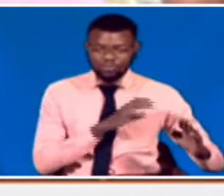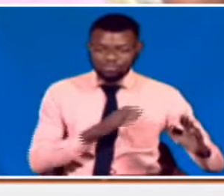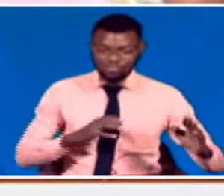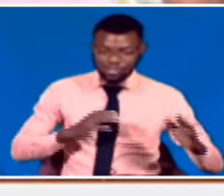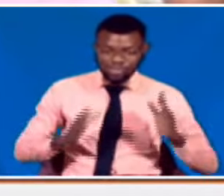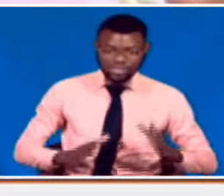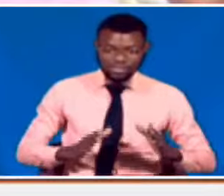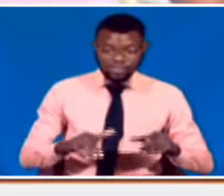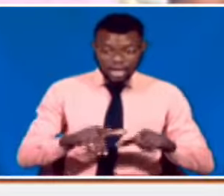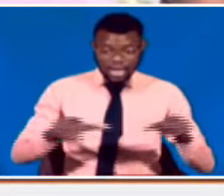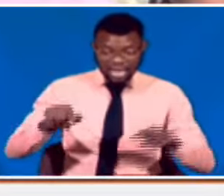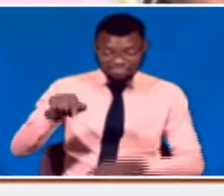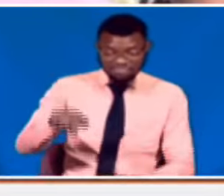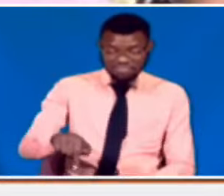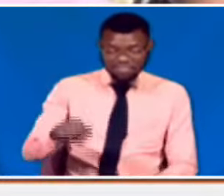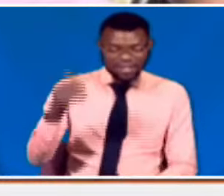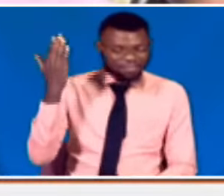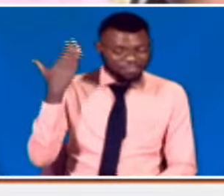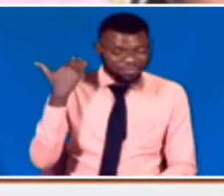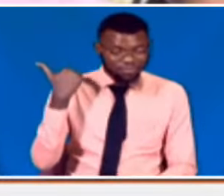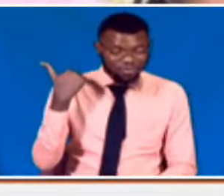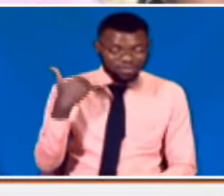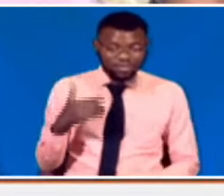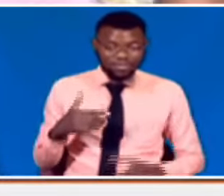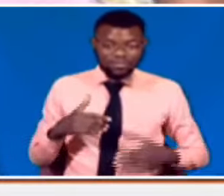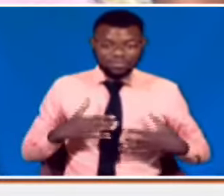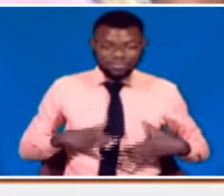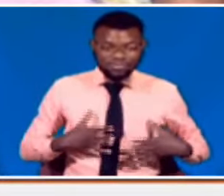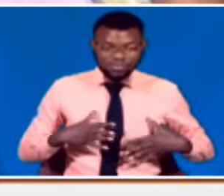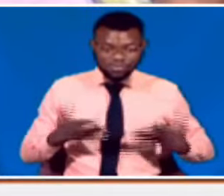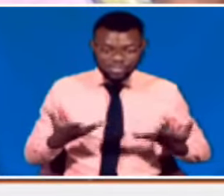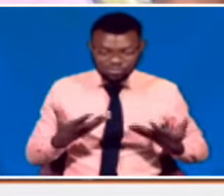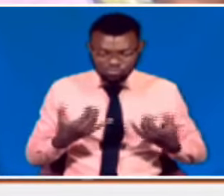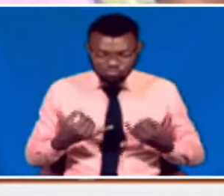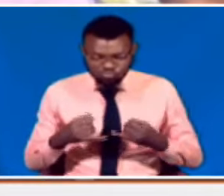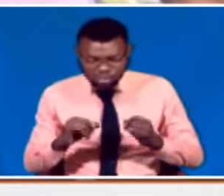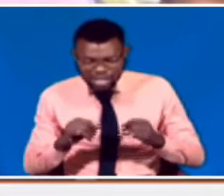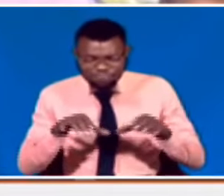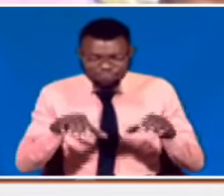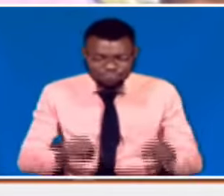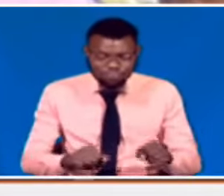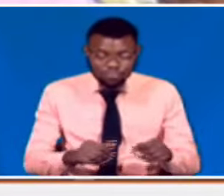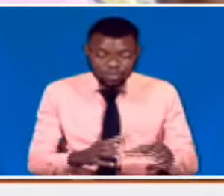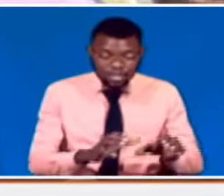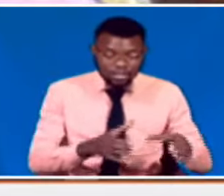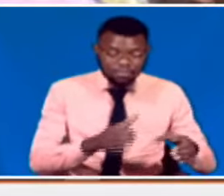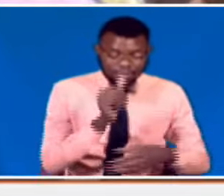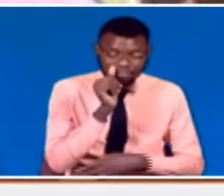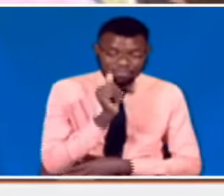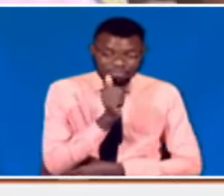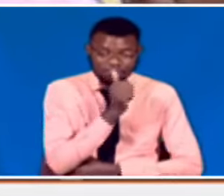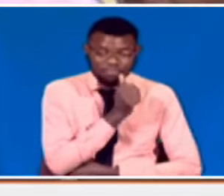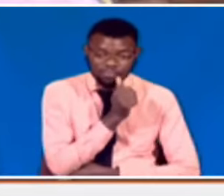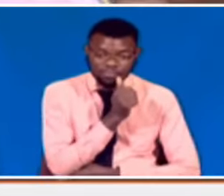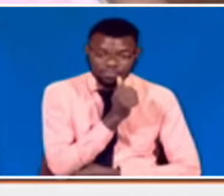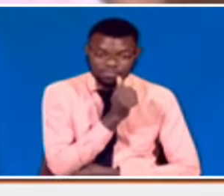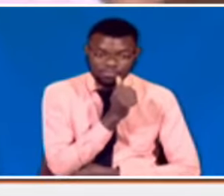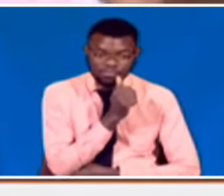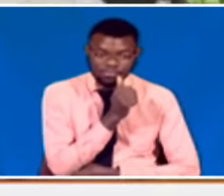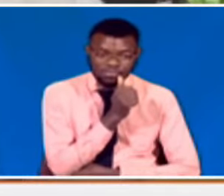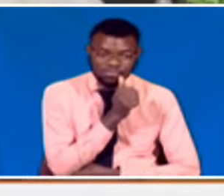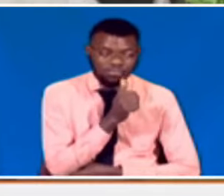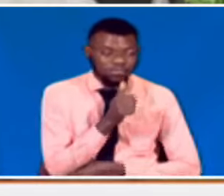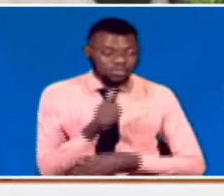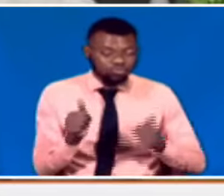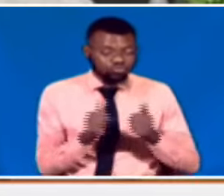that was fraudulently hived by private individuals in collusion with